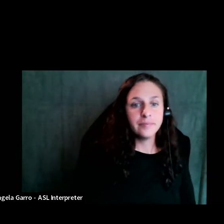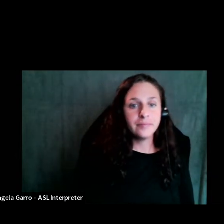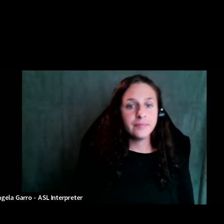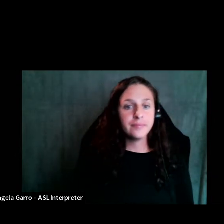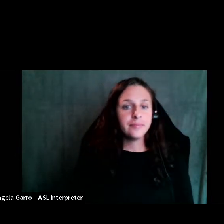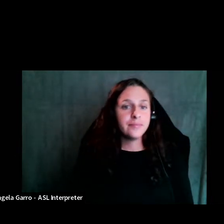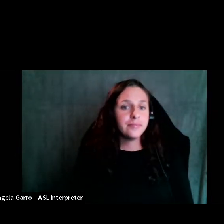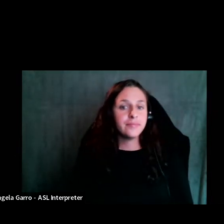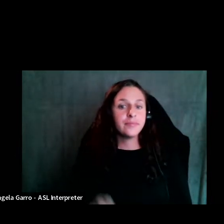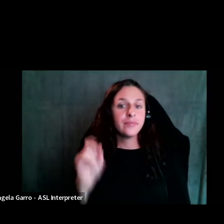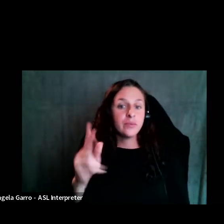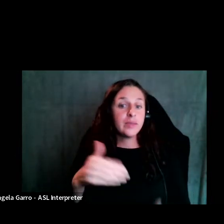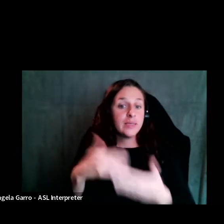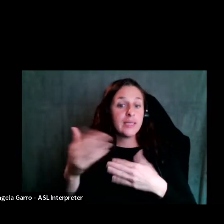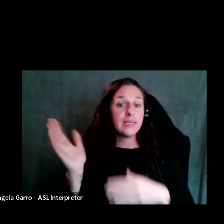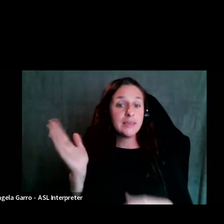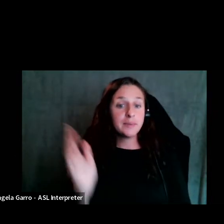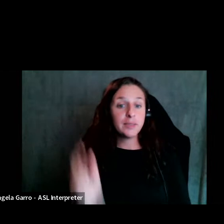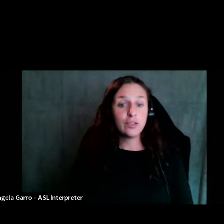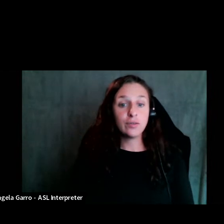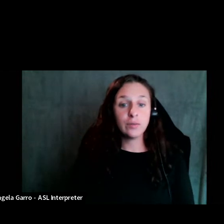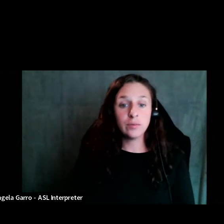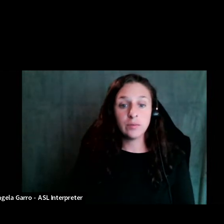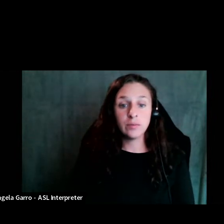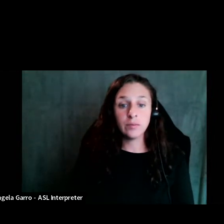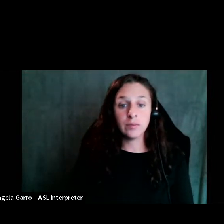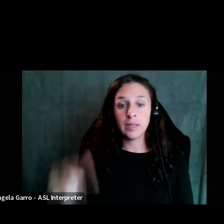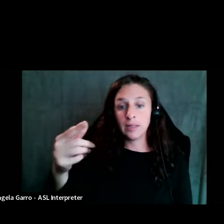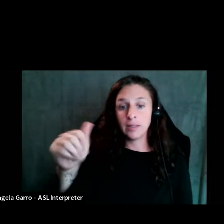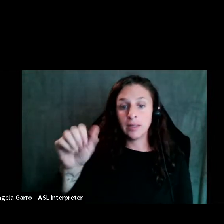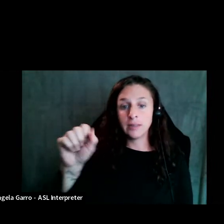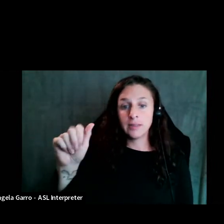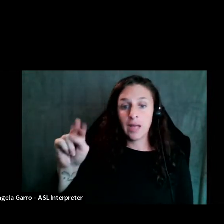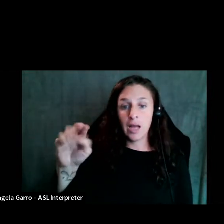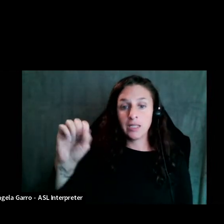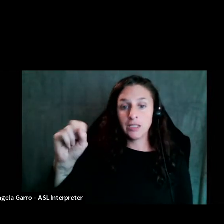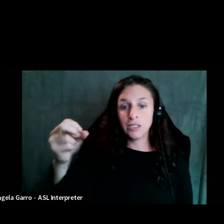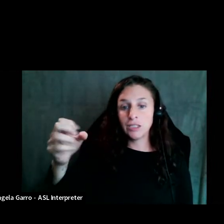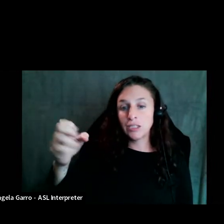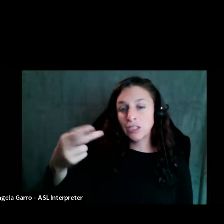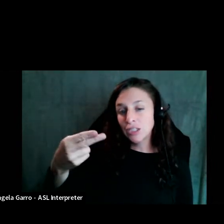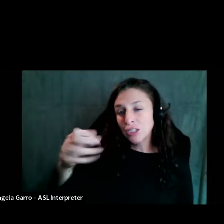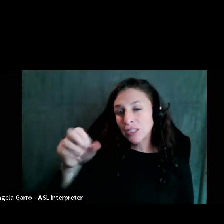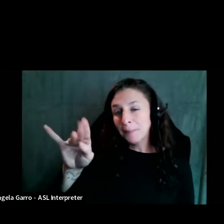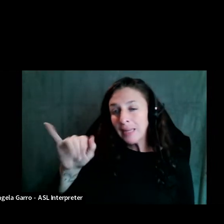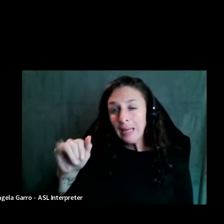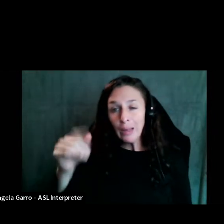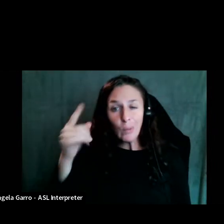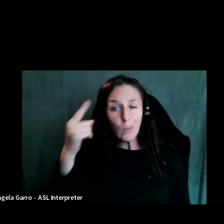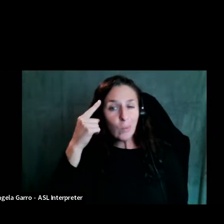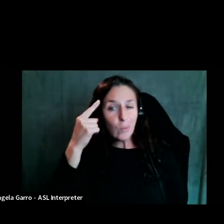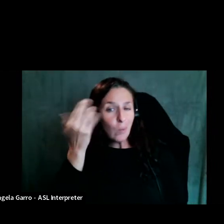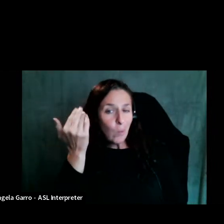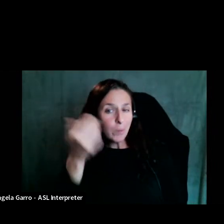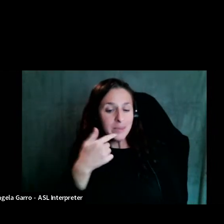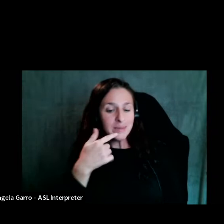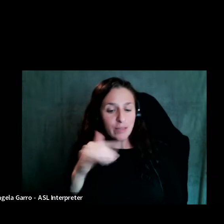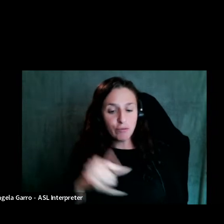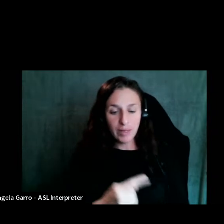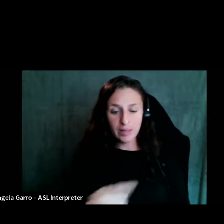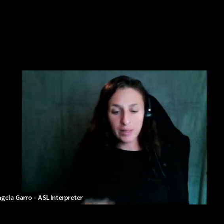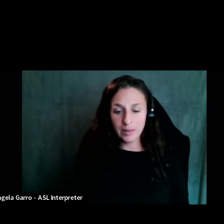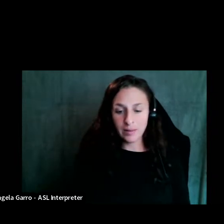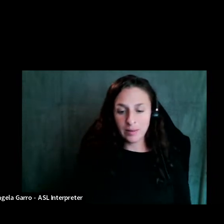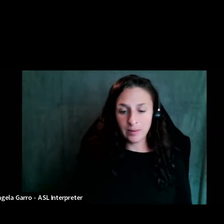Okay, next speaker is Gan Shamia. I hope I got that right. Please correct me again. No, thank